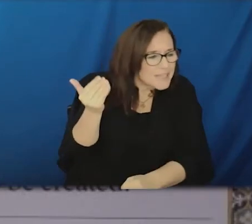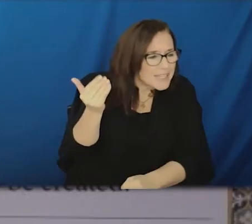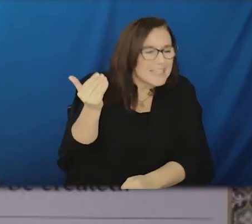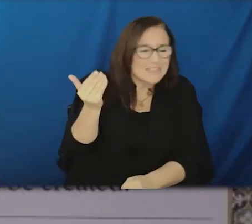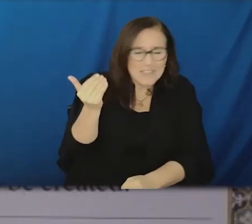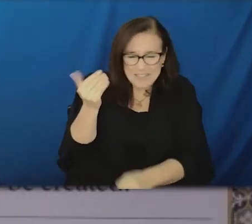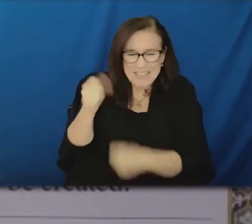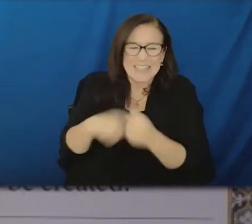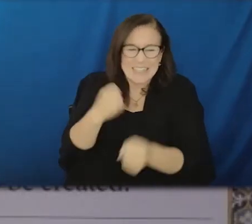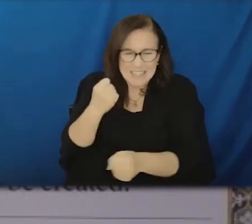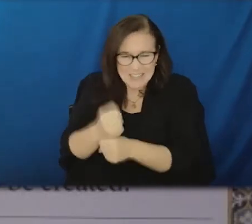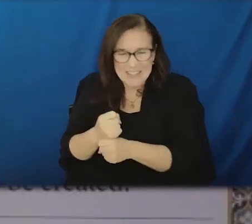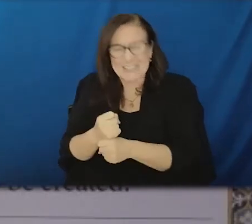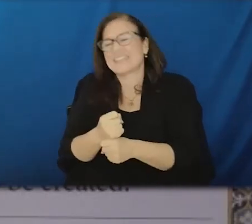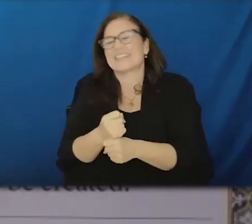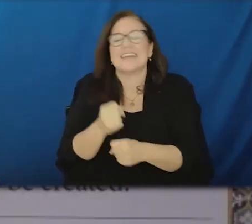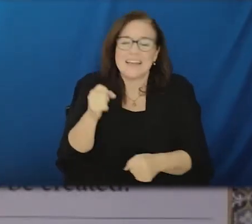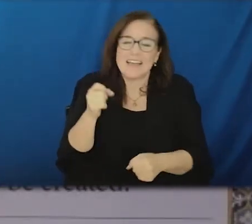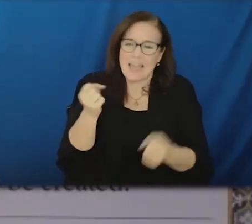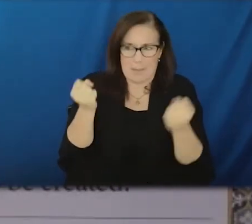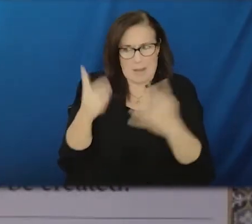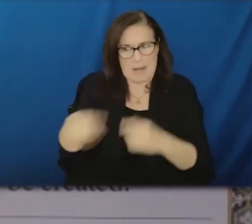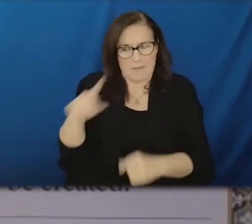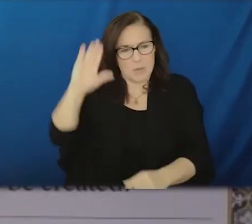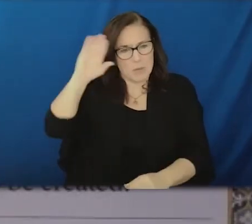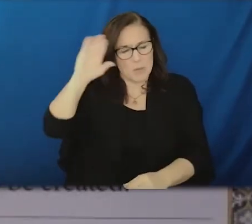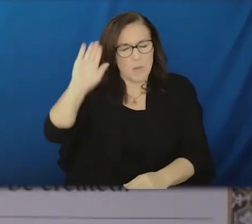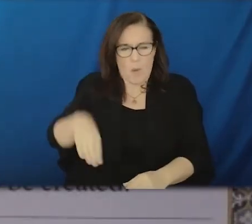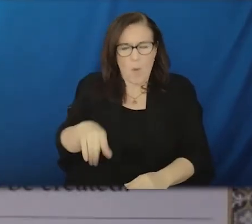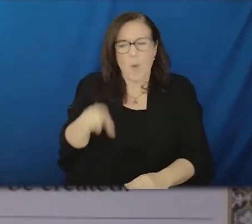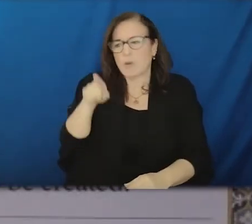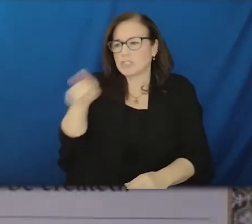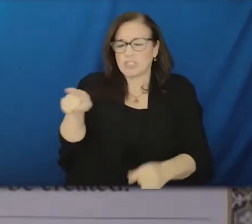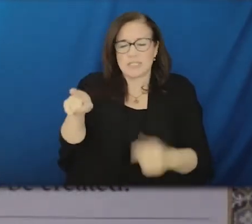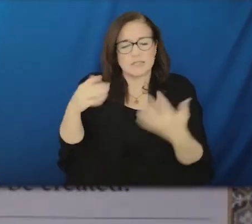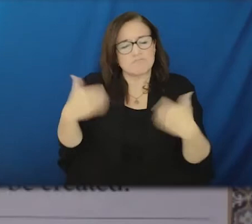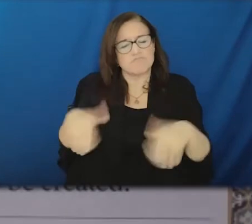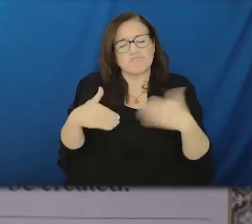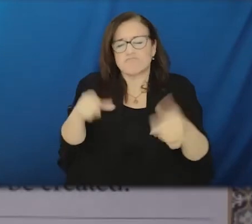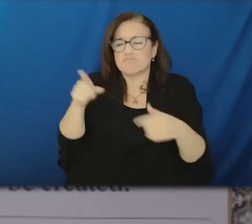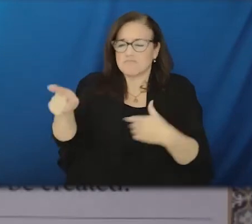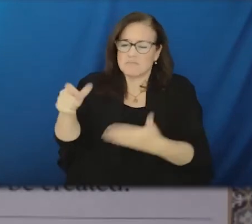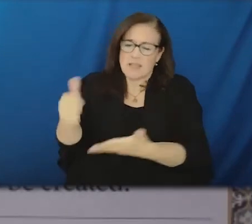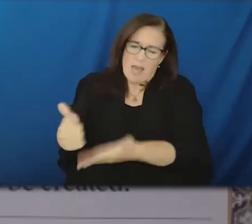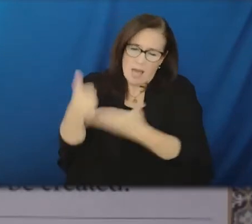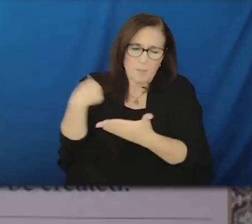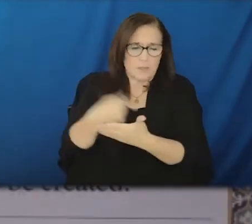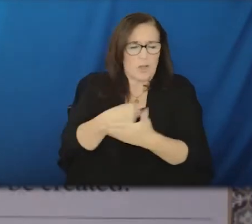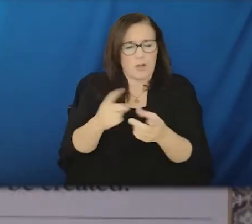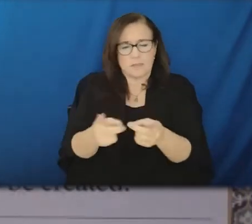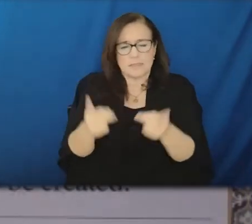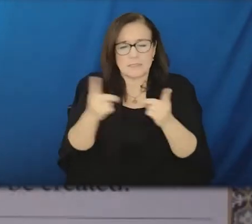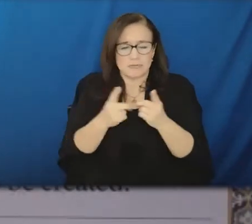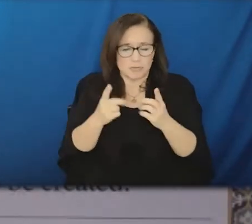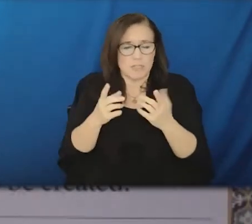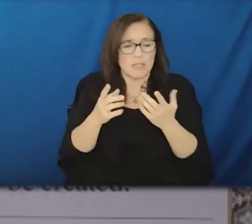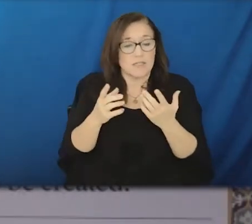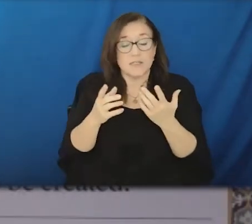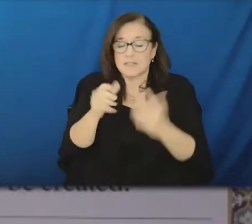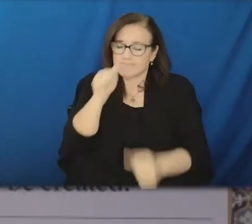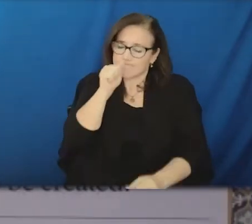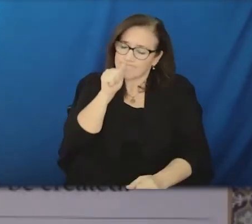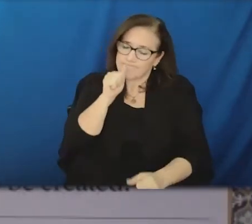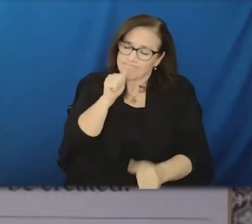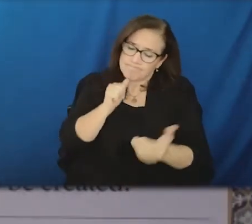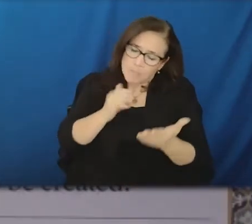tonight also know, that she has been instrumental and so valued in helping our district weather, persevere,